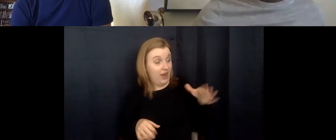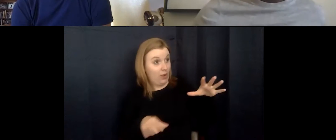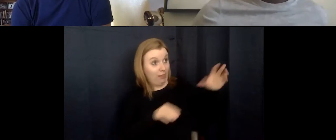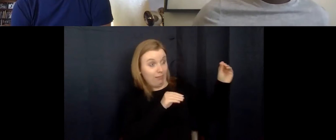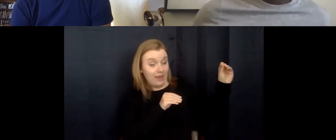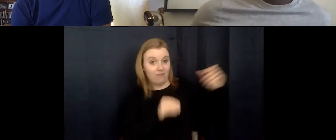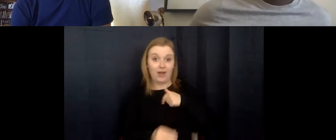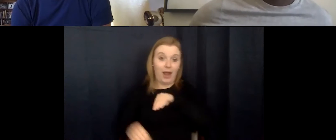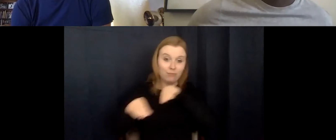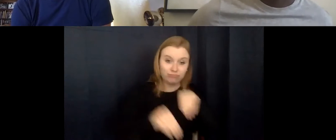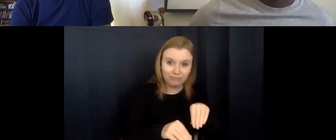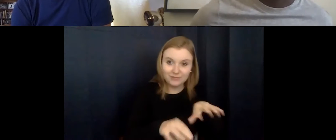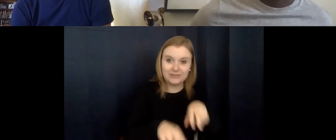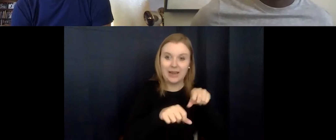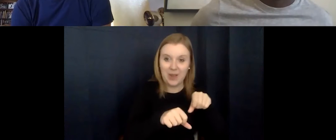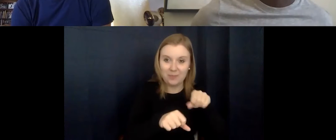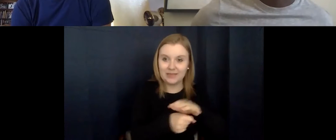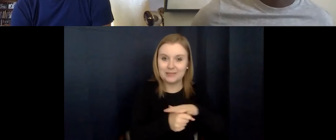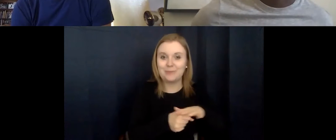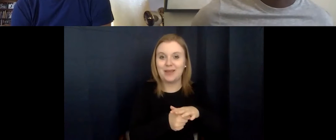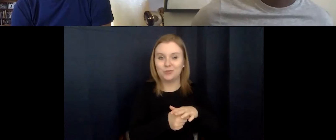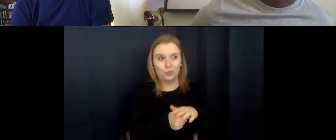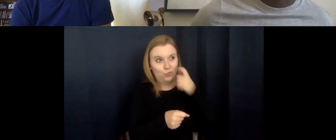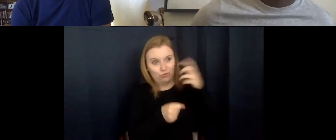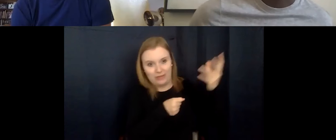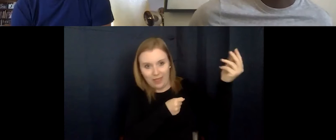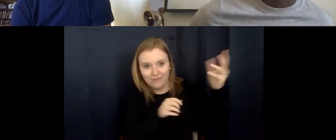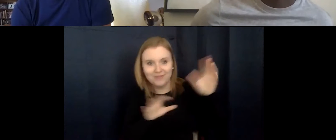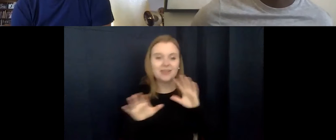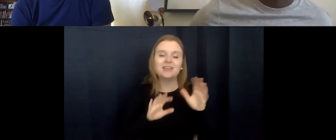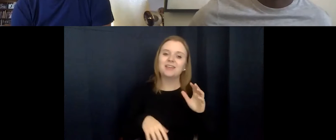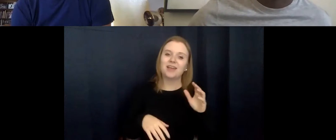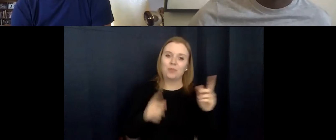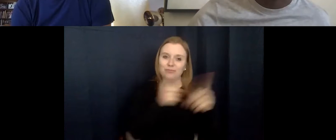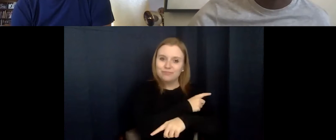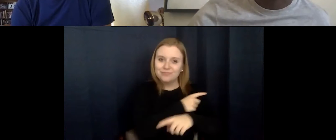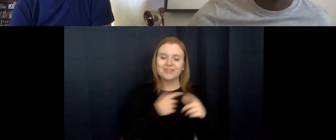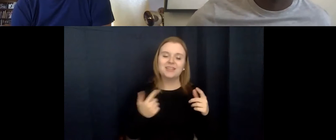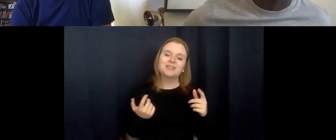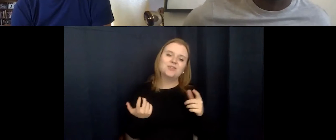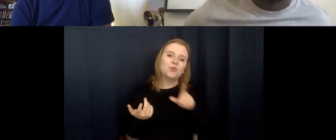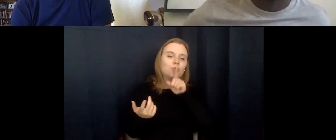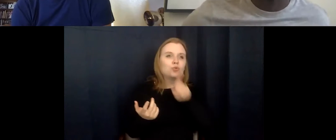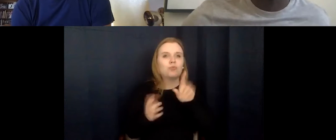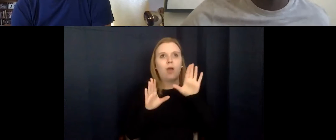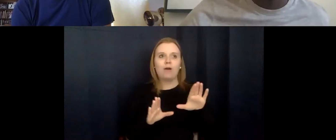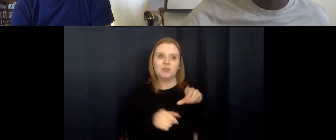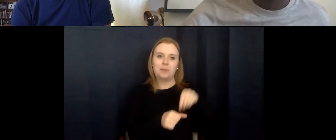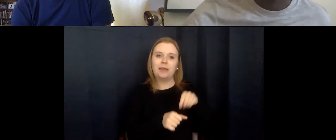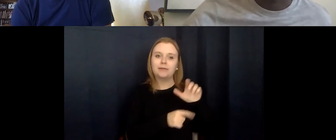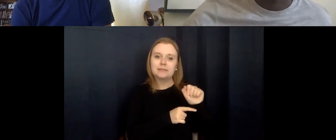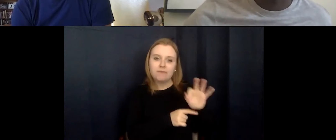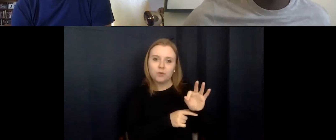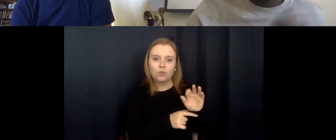I actually really like. It was really awesome to be in San Francisco and the Bay Area